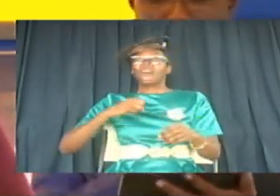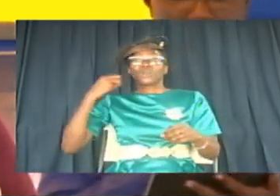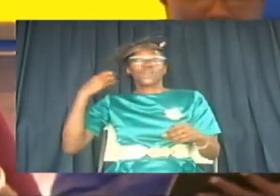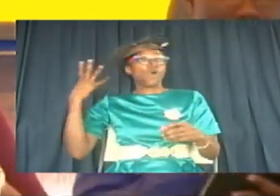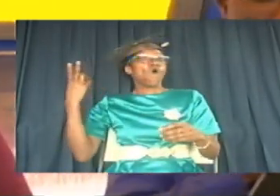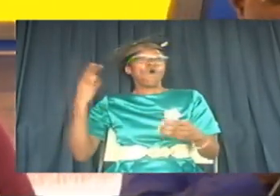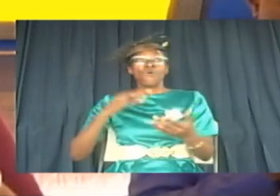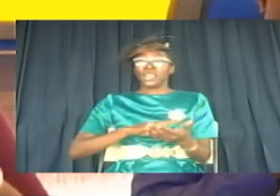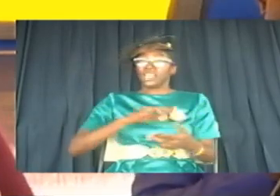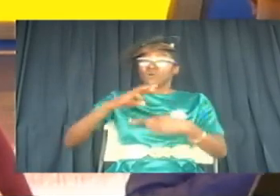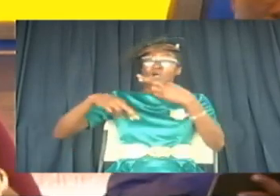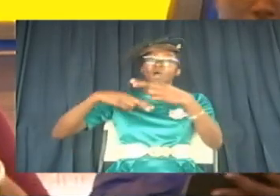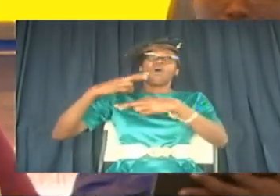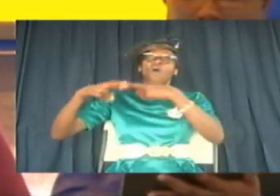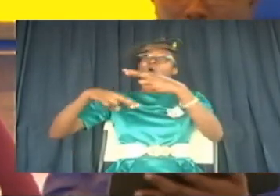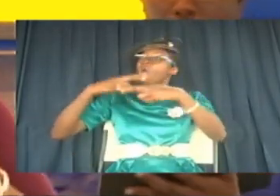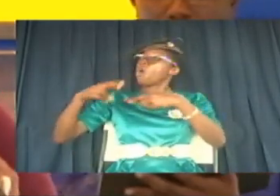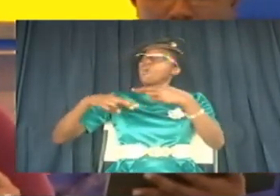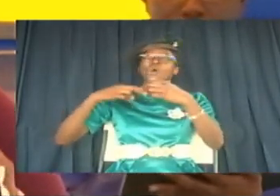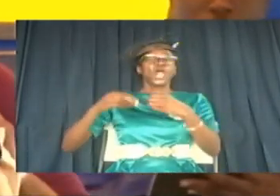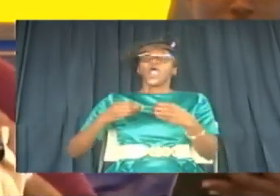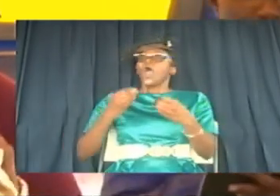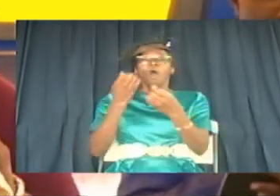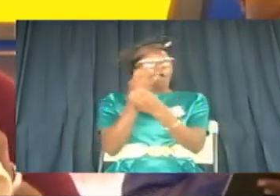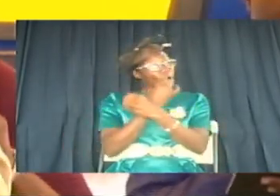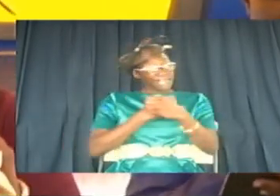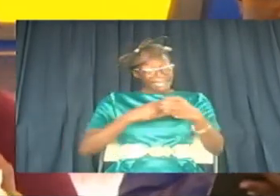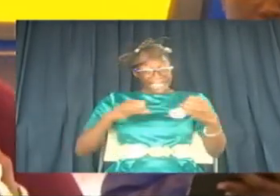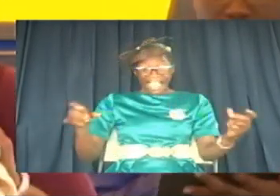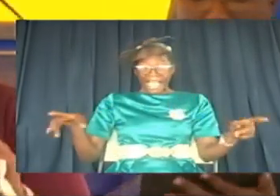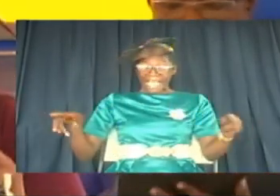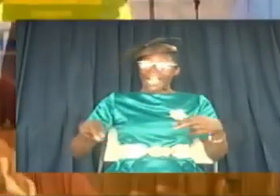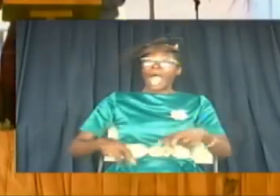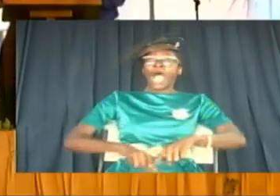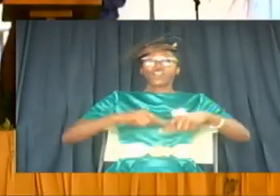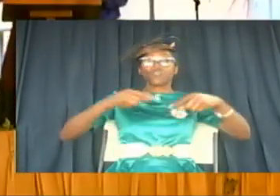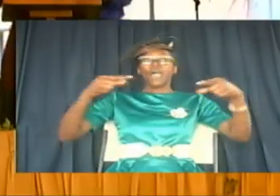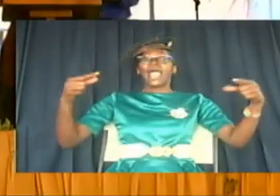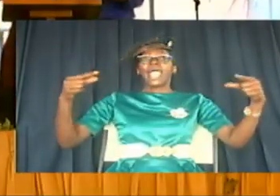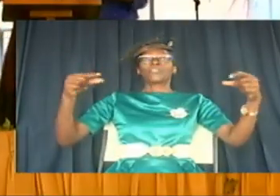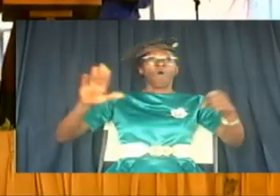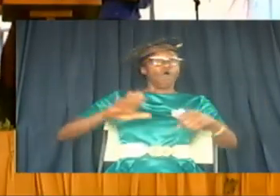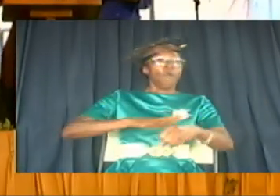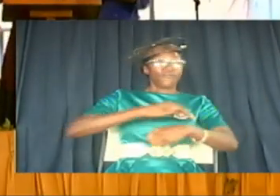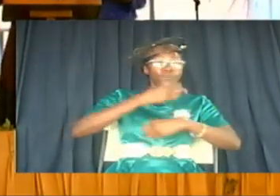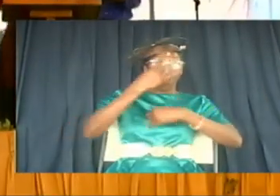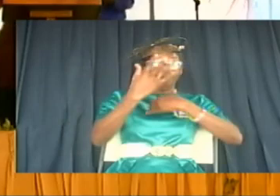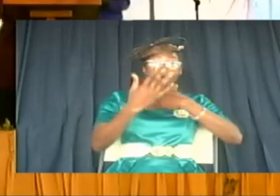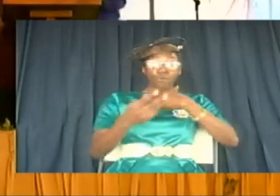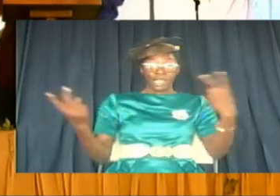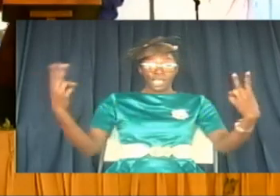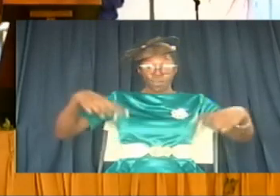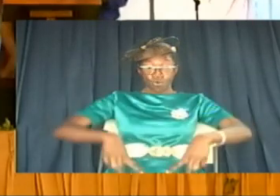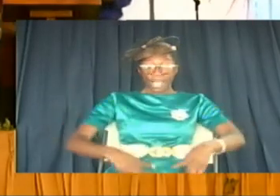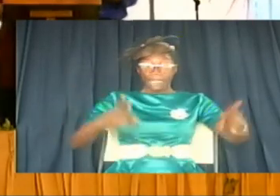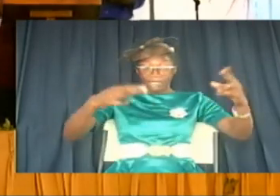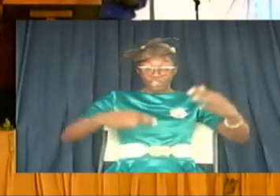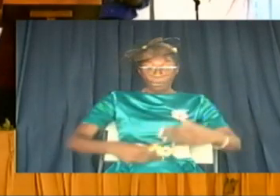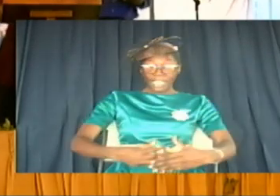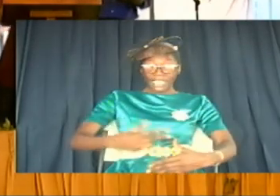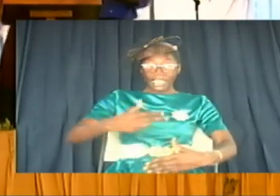of glory roll. It is like a great overflowing